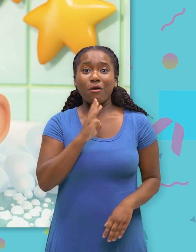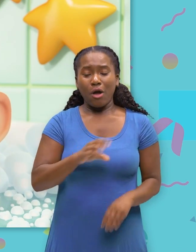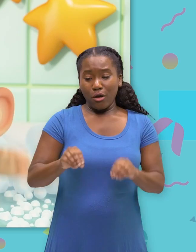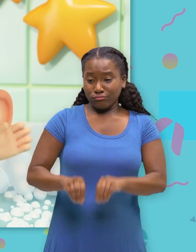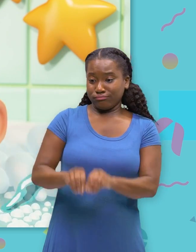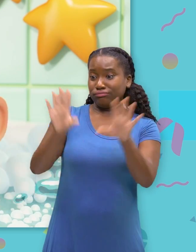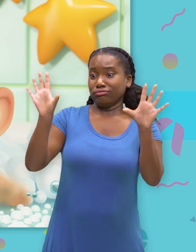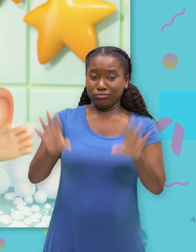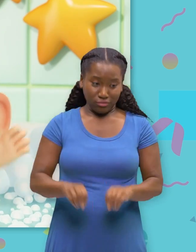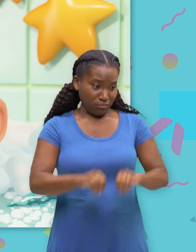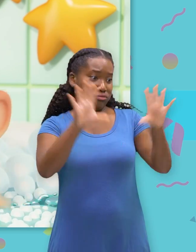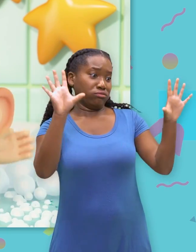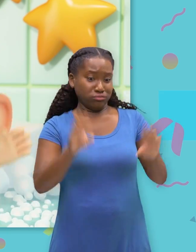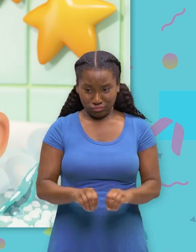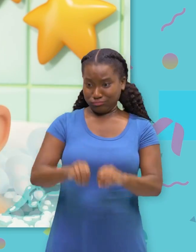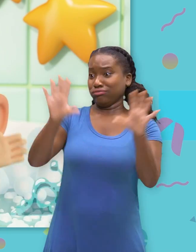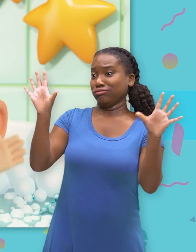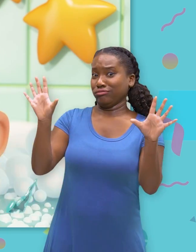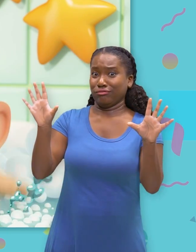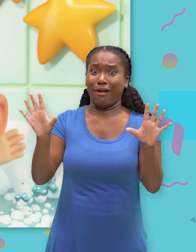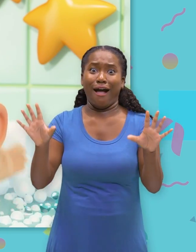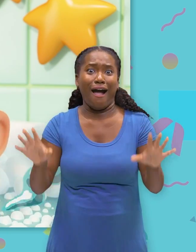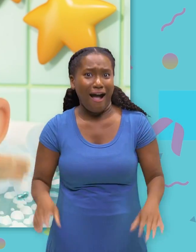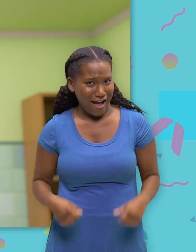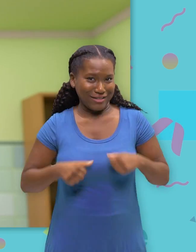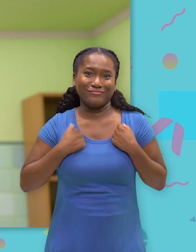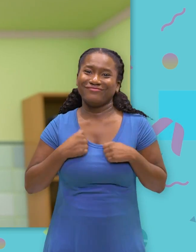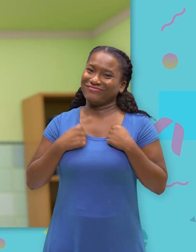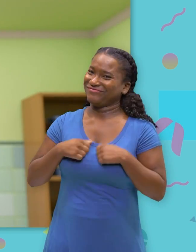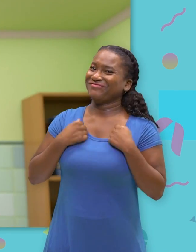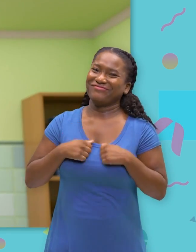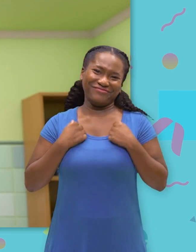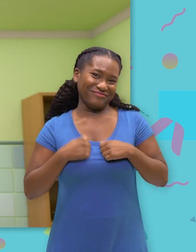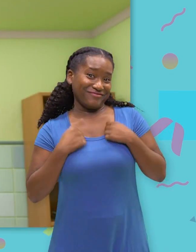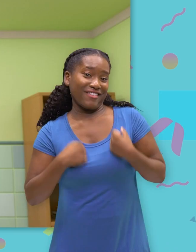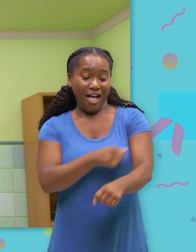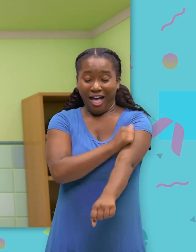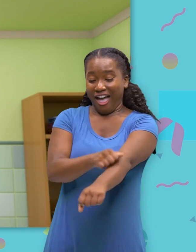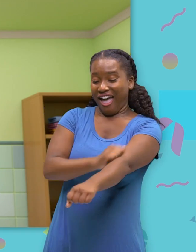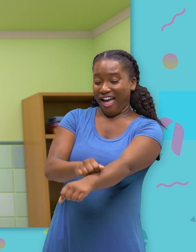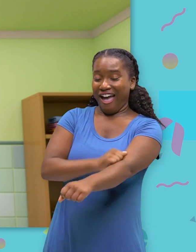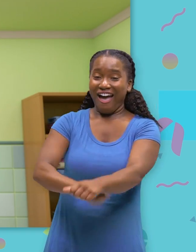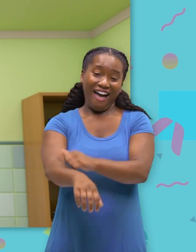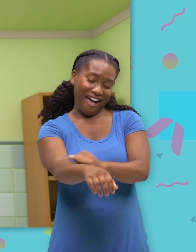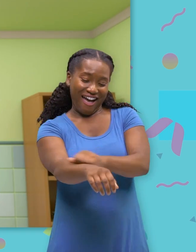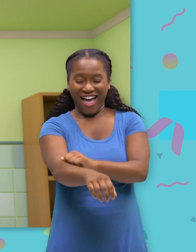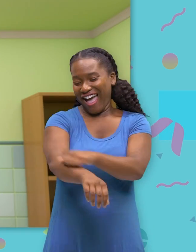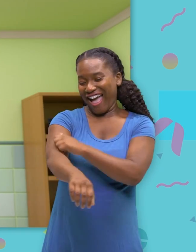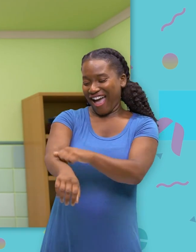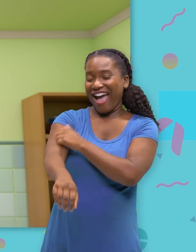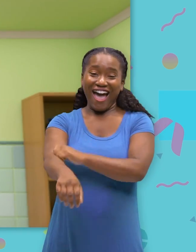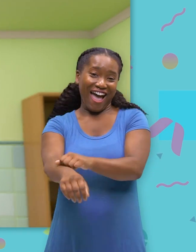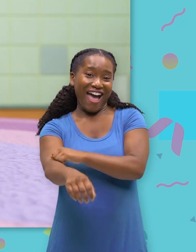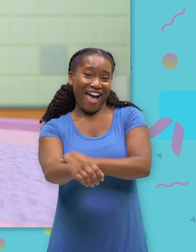Splish, splash, splish and splosh. In the bath, do. In